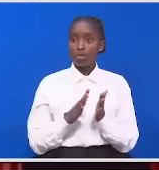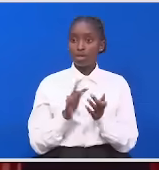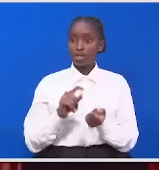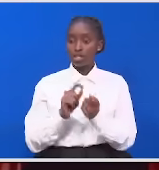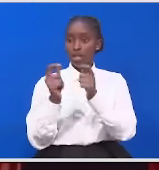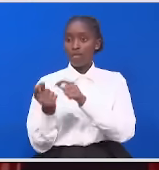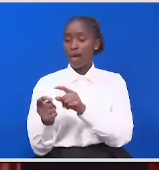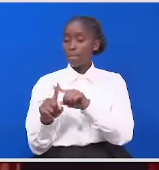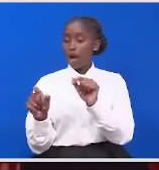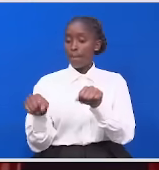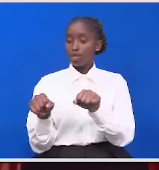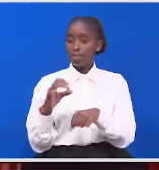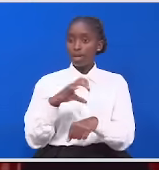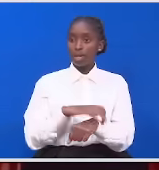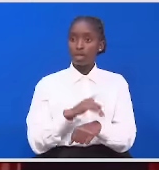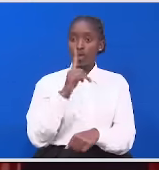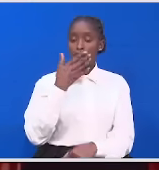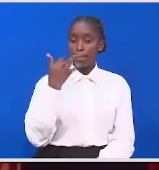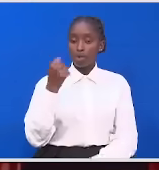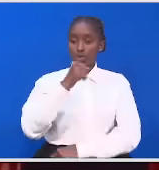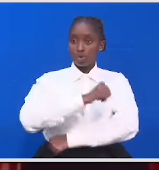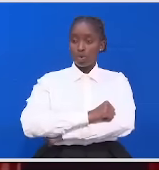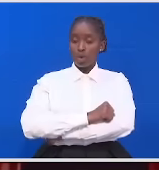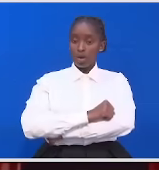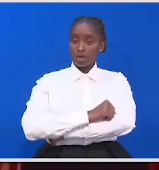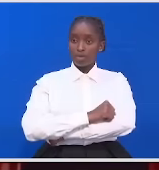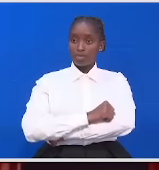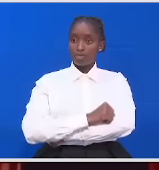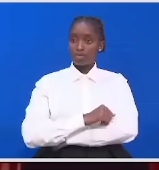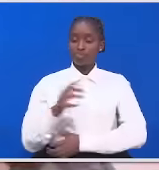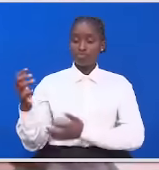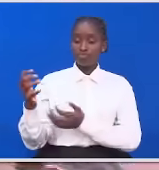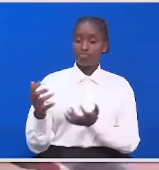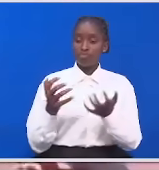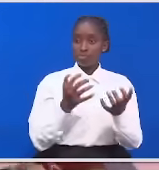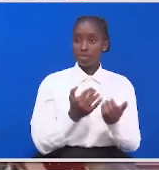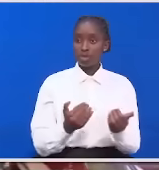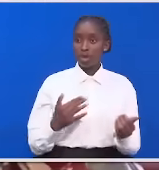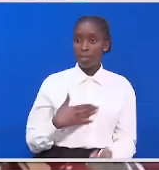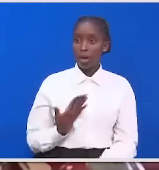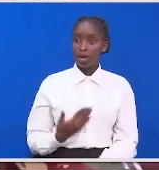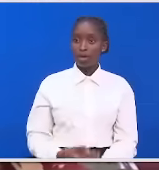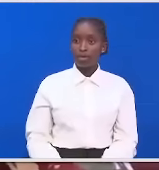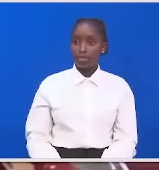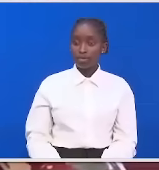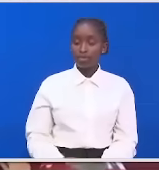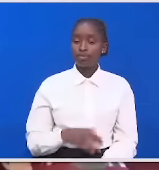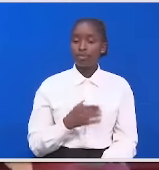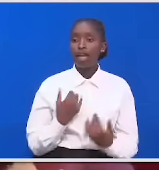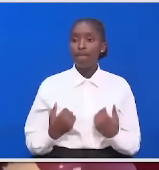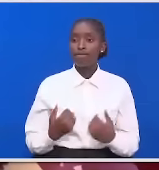able to get one of the best school to take my kids. Nishukuru mkubwa wangu